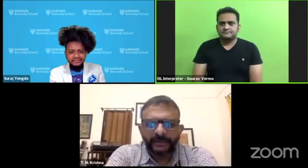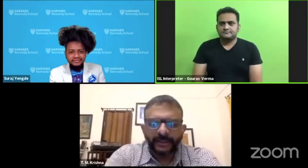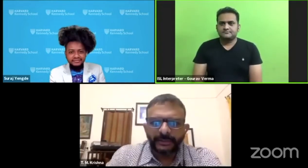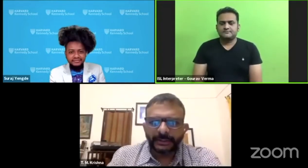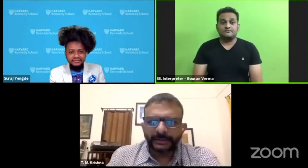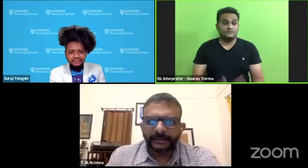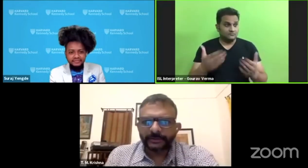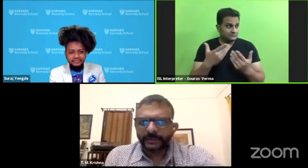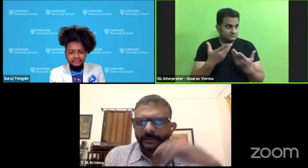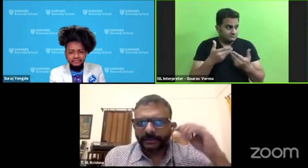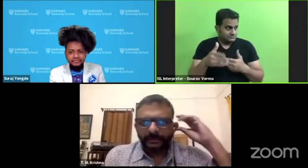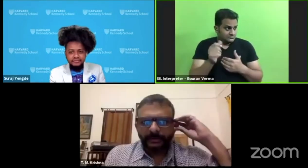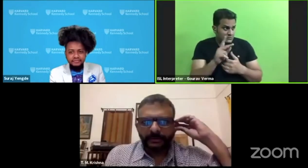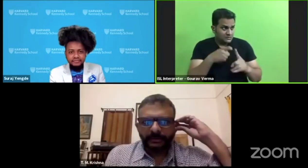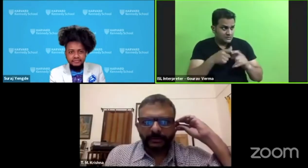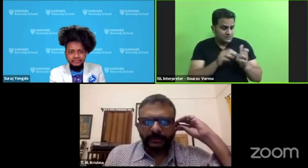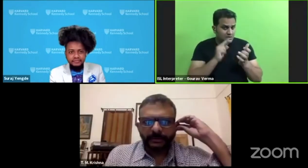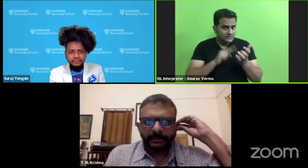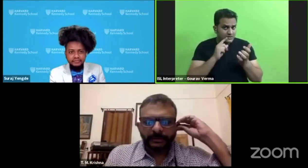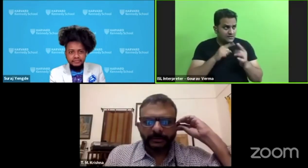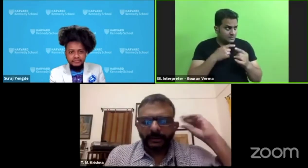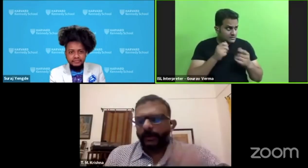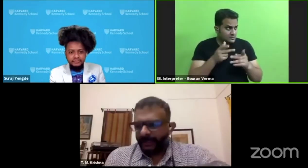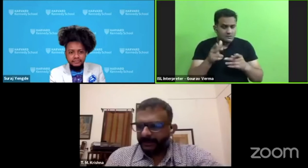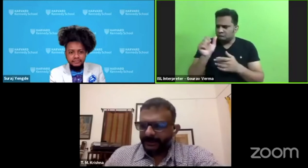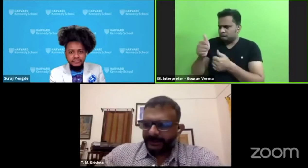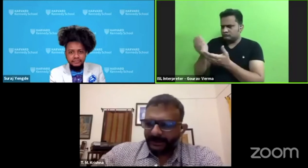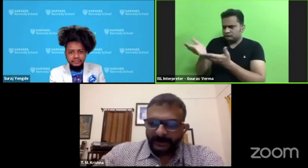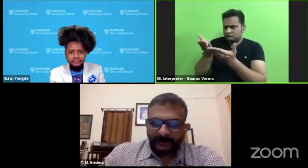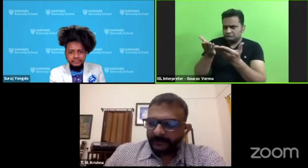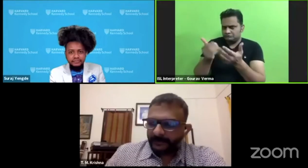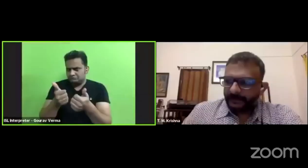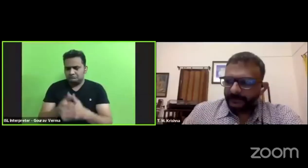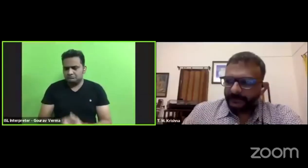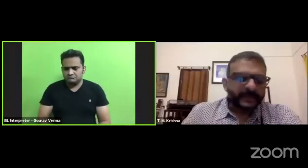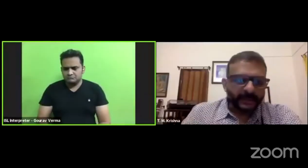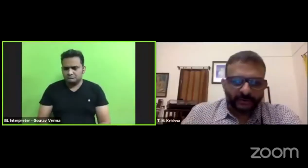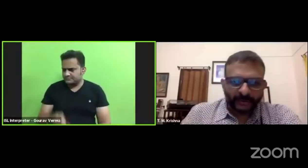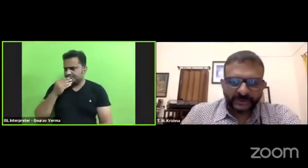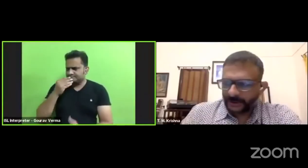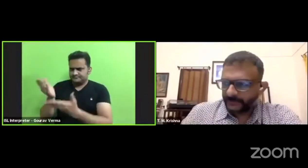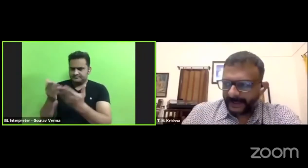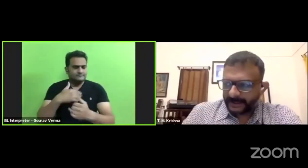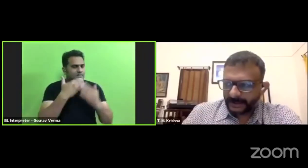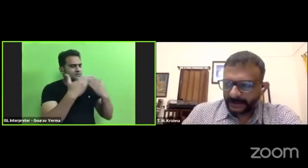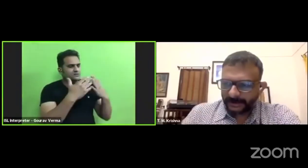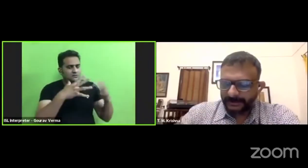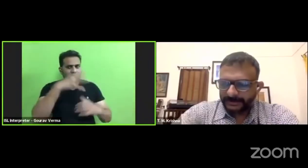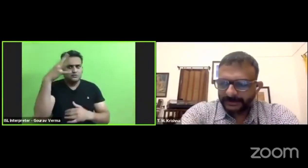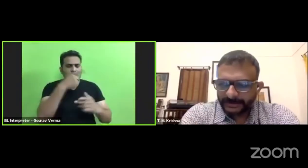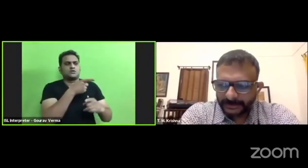Can I go, Kamini? Or should I? Yeah, go ahead. Okay. Yes, please. Thank you so much, Suraj, for